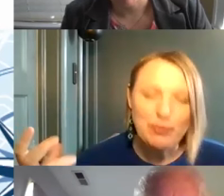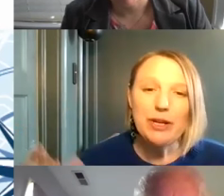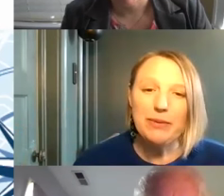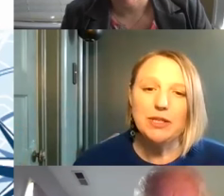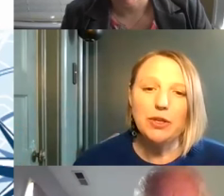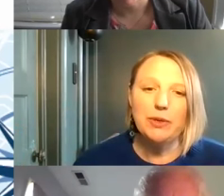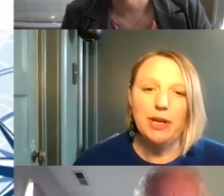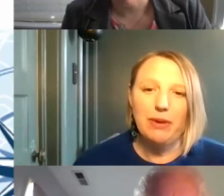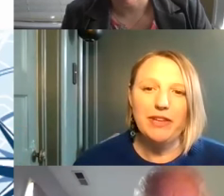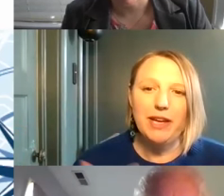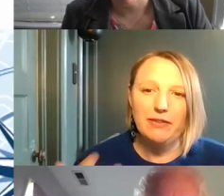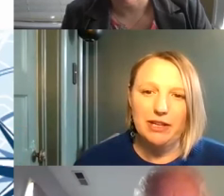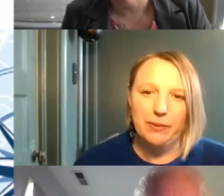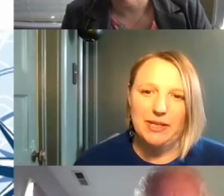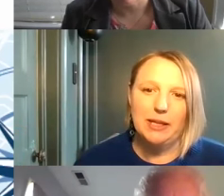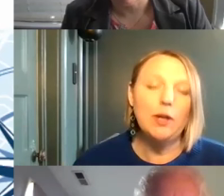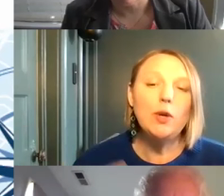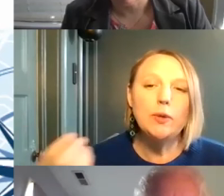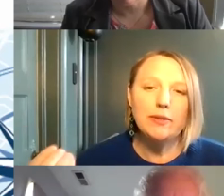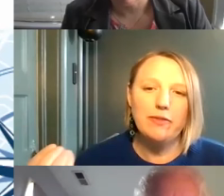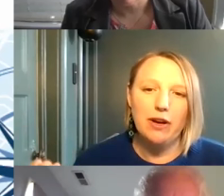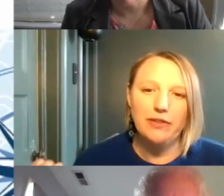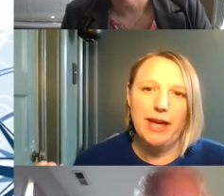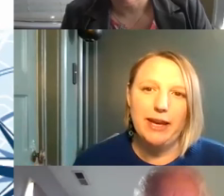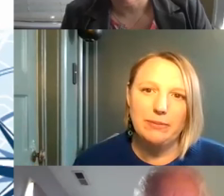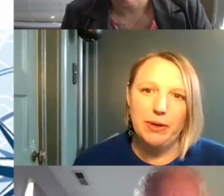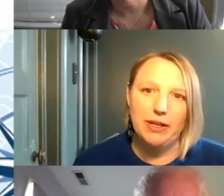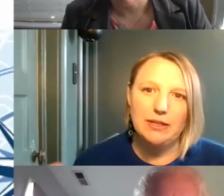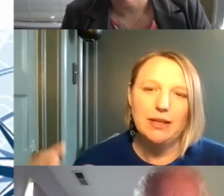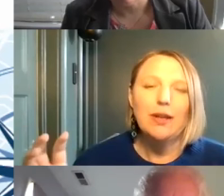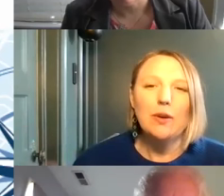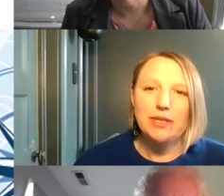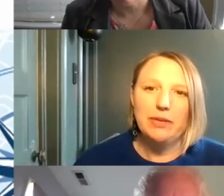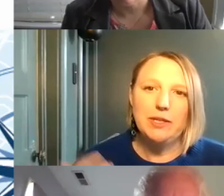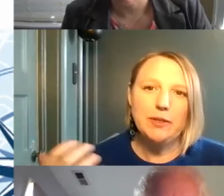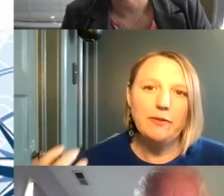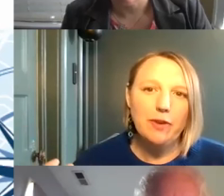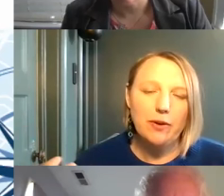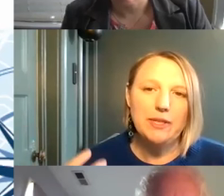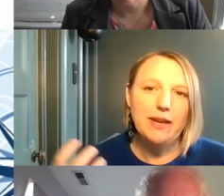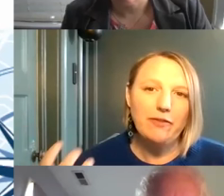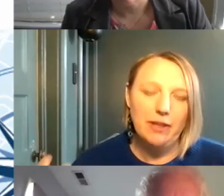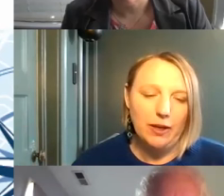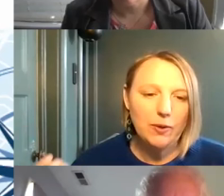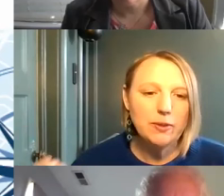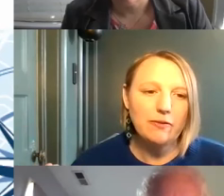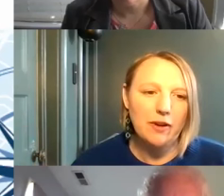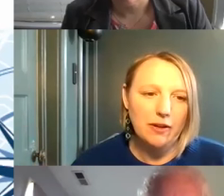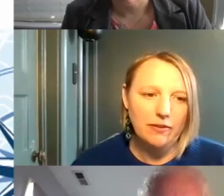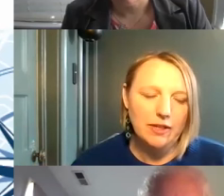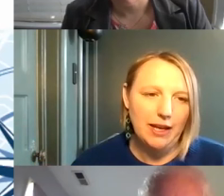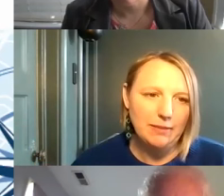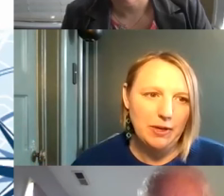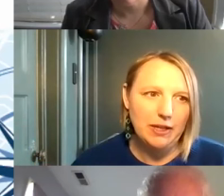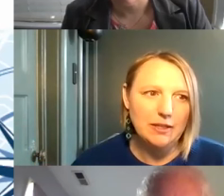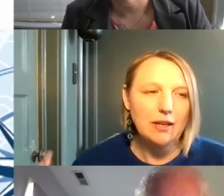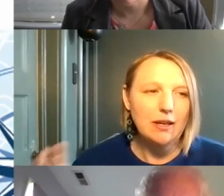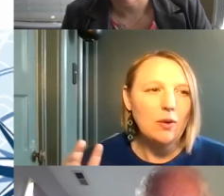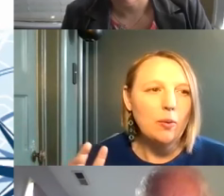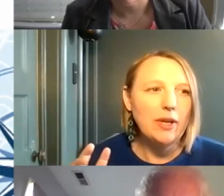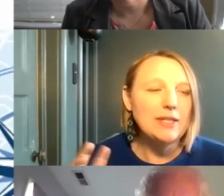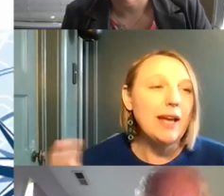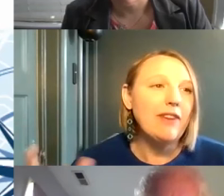example from this morning, but it's true. When you come off the elevator, what does that look like? Who's involved in that experience? When someone answers the phone, what does that feel like? Who's involved in that